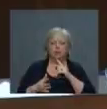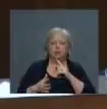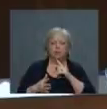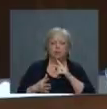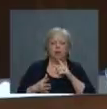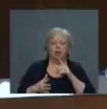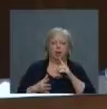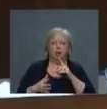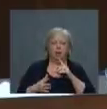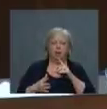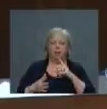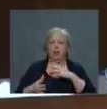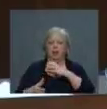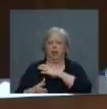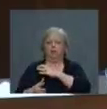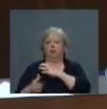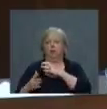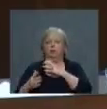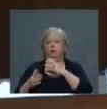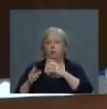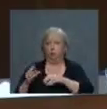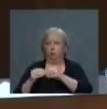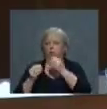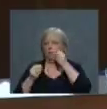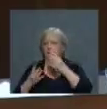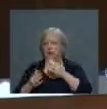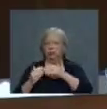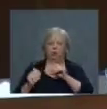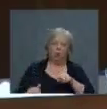the mayor has shared with you all. So I don't want you to be